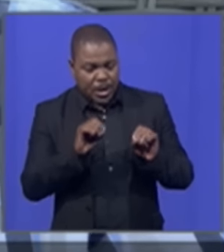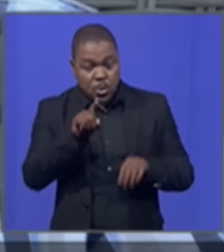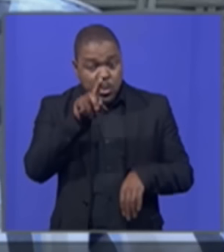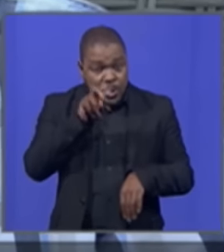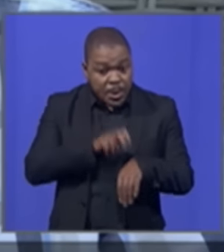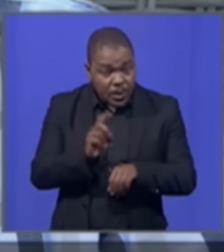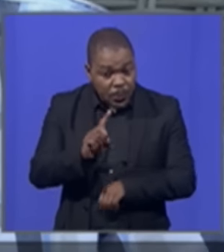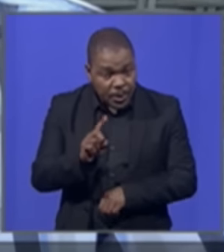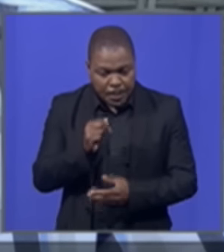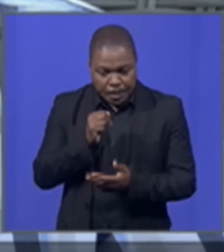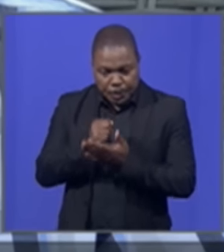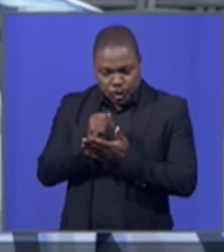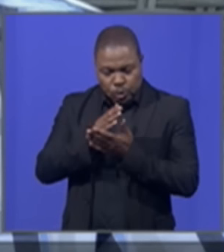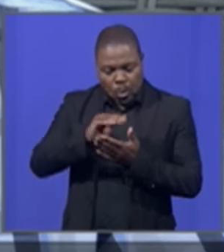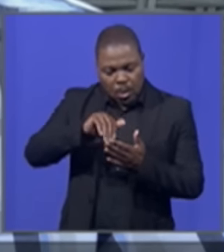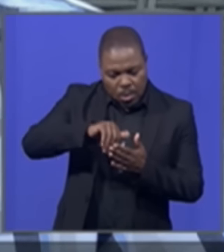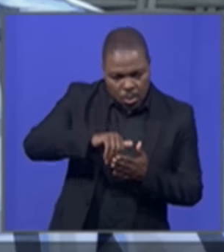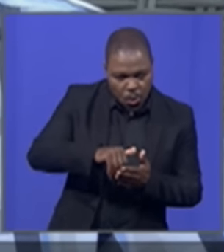ensure renewal.